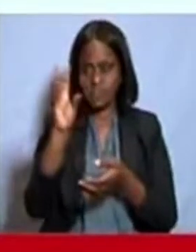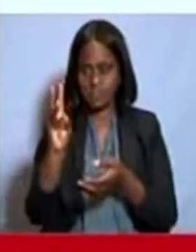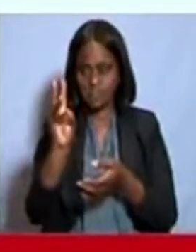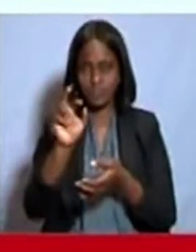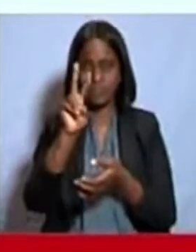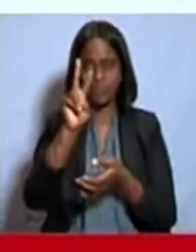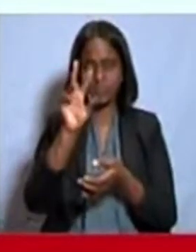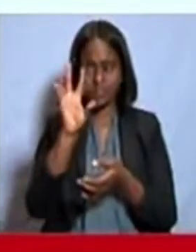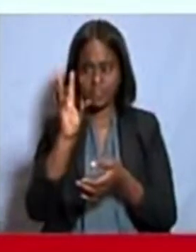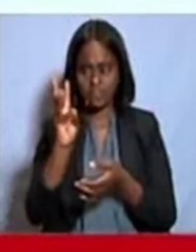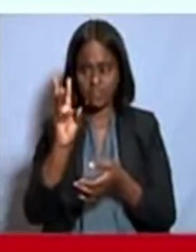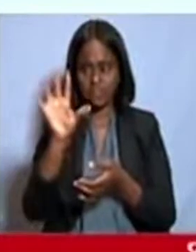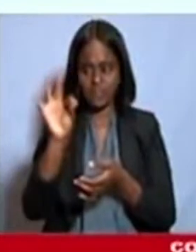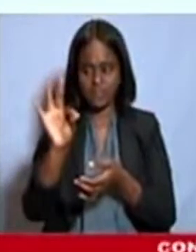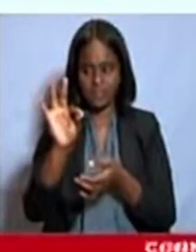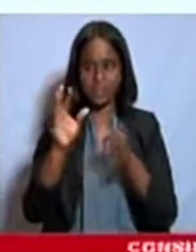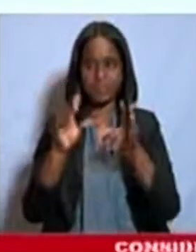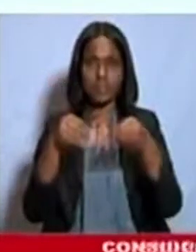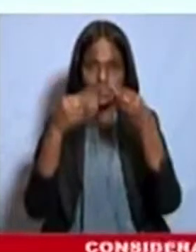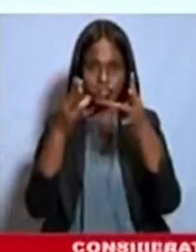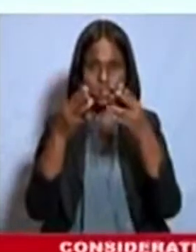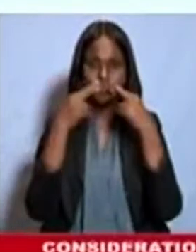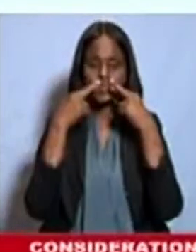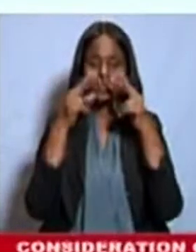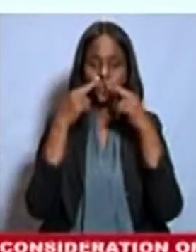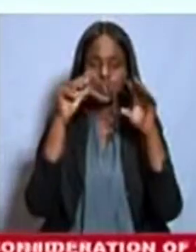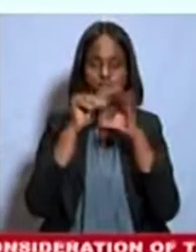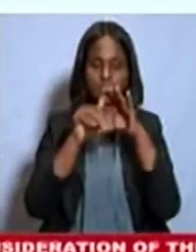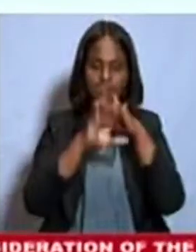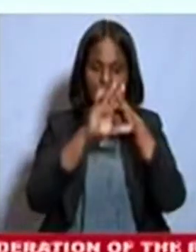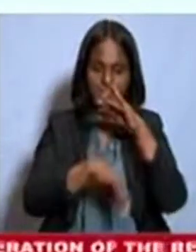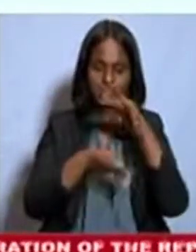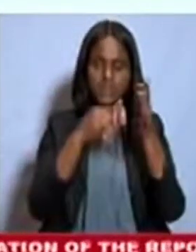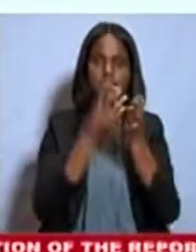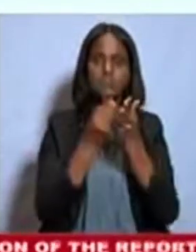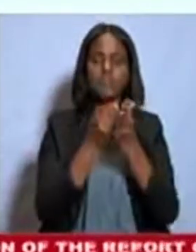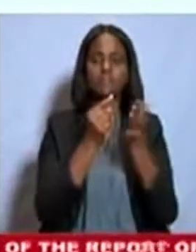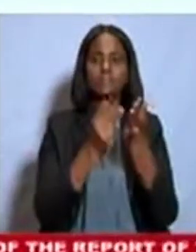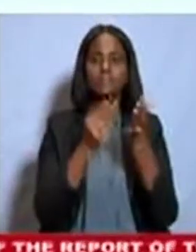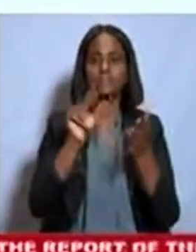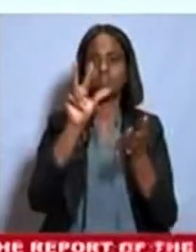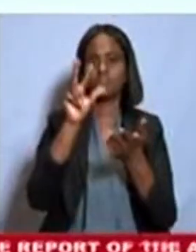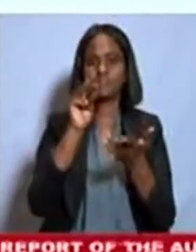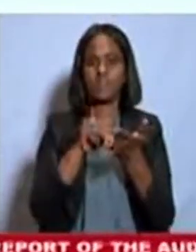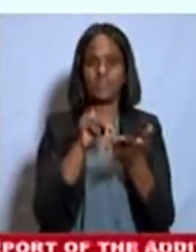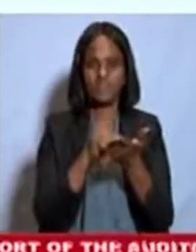4,422,106,269 were released, resulting in an underfunding of